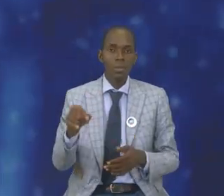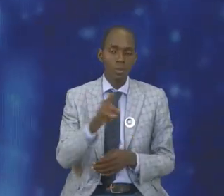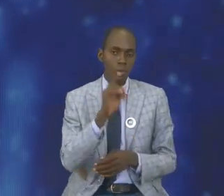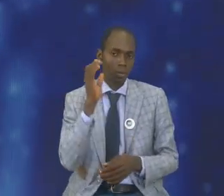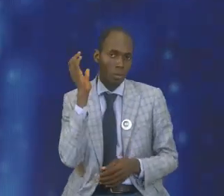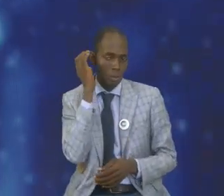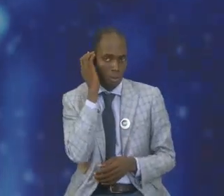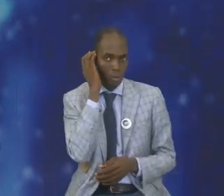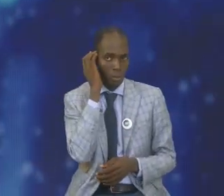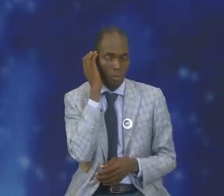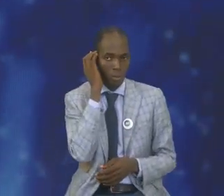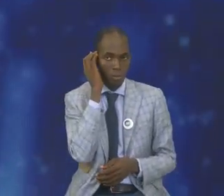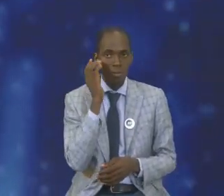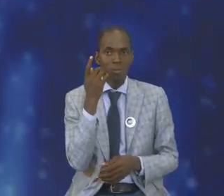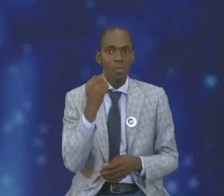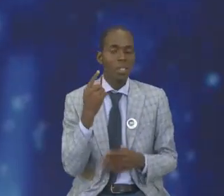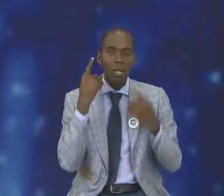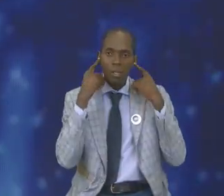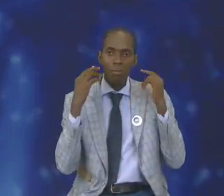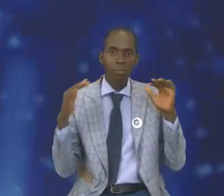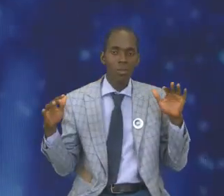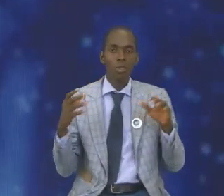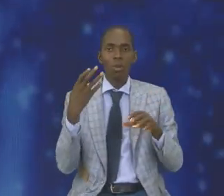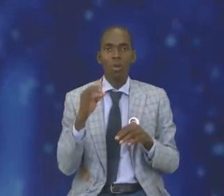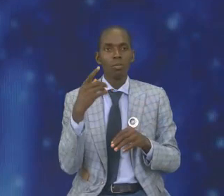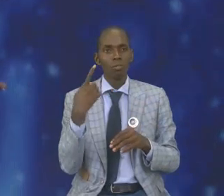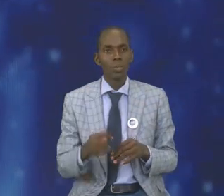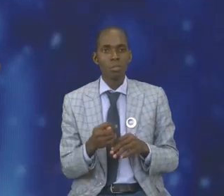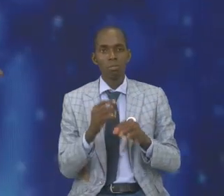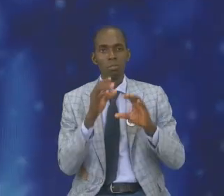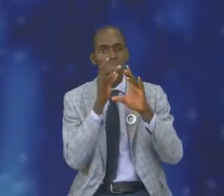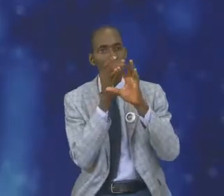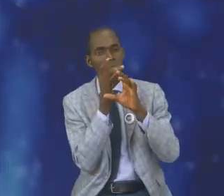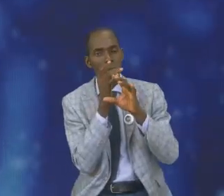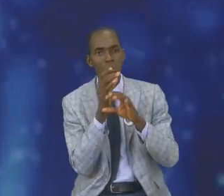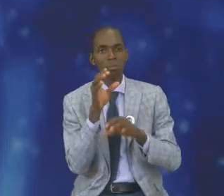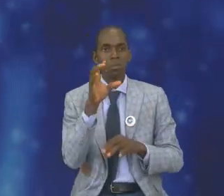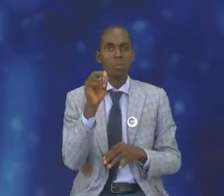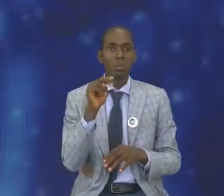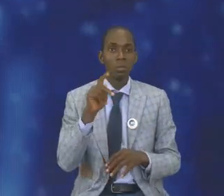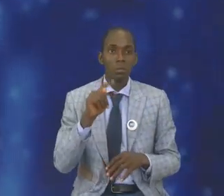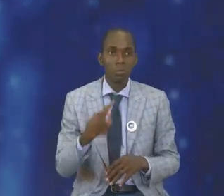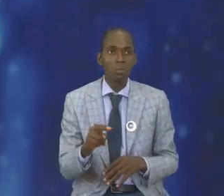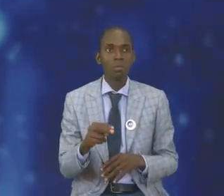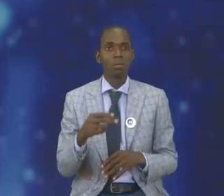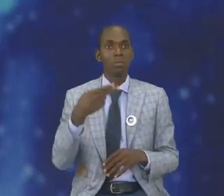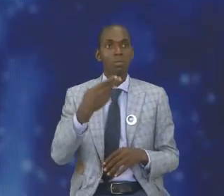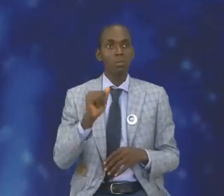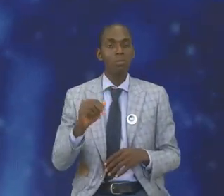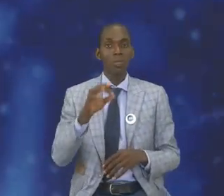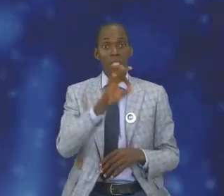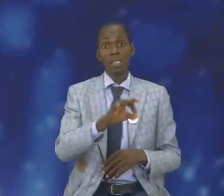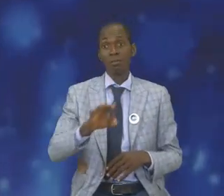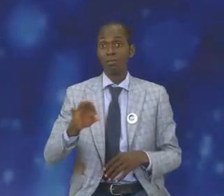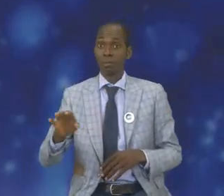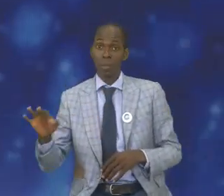hear the sound of the cornet, and the sound of the flute, and the harp, and